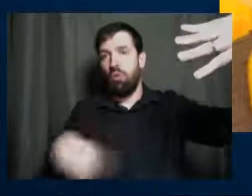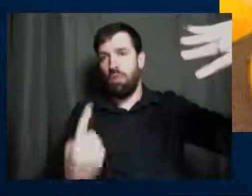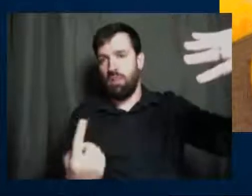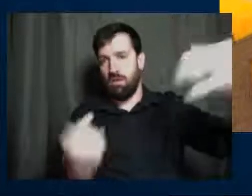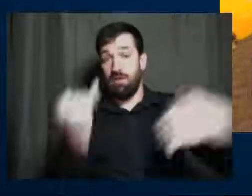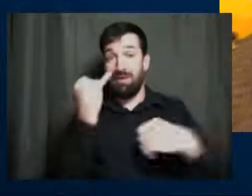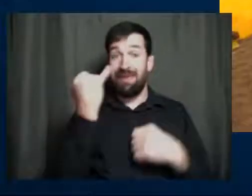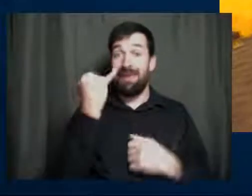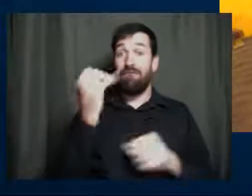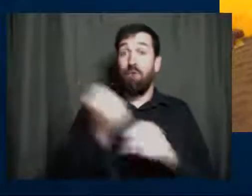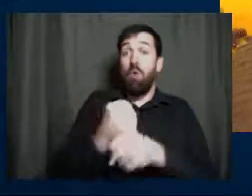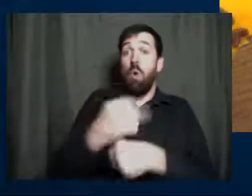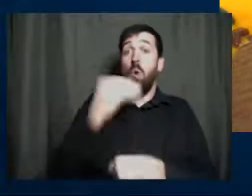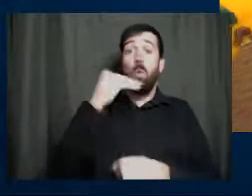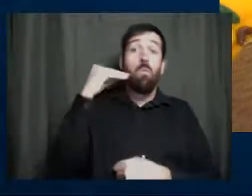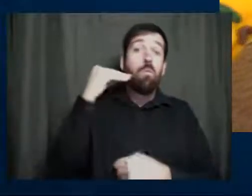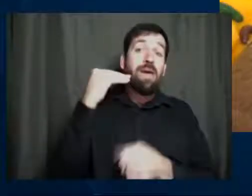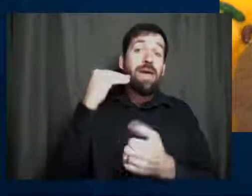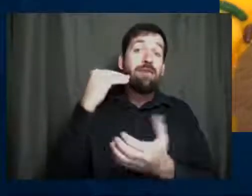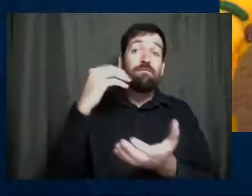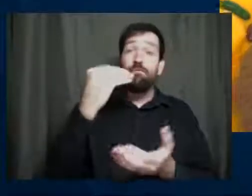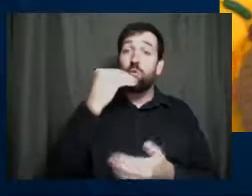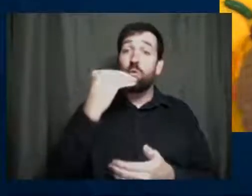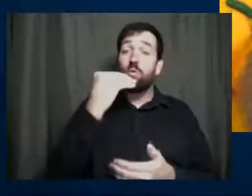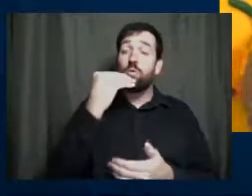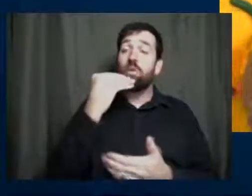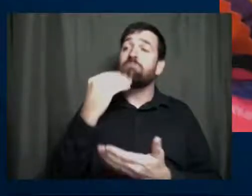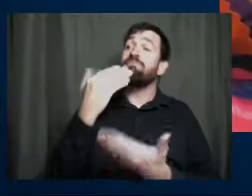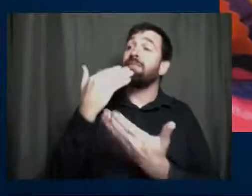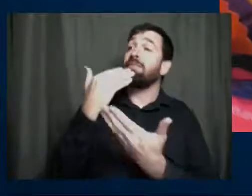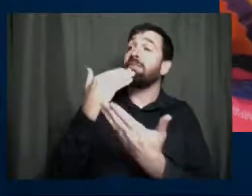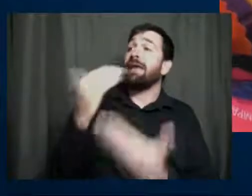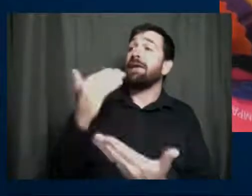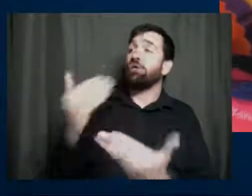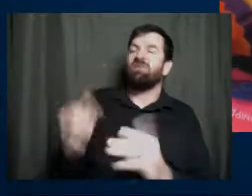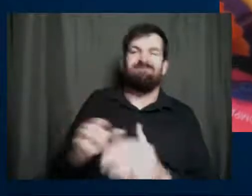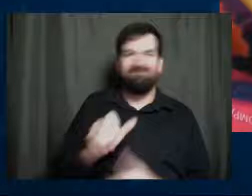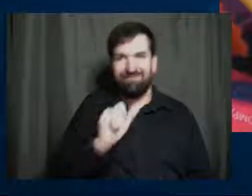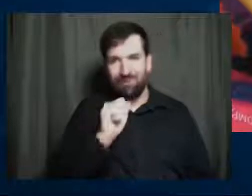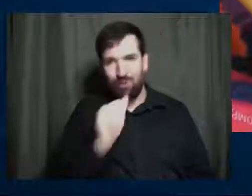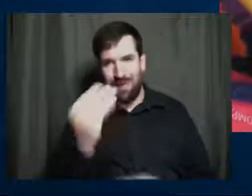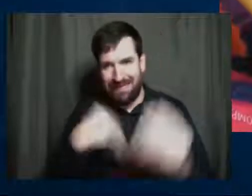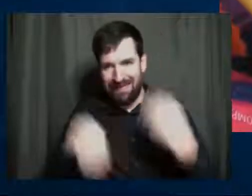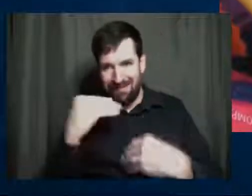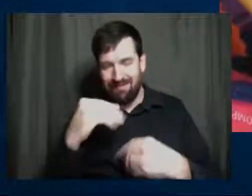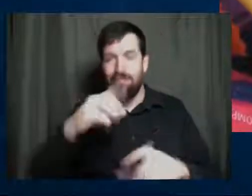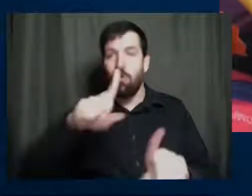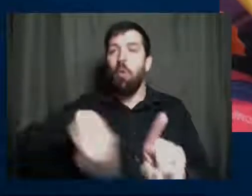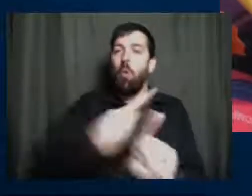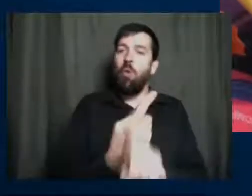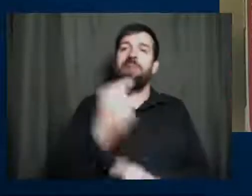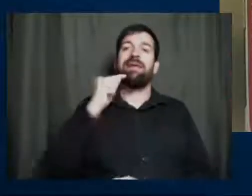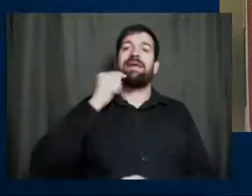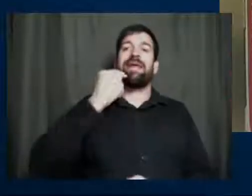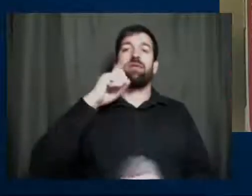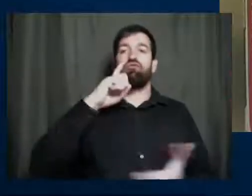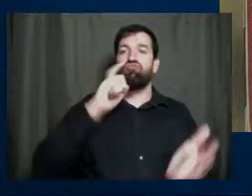treat from a stranger, politely say thank you, but don't eat it. Only eat candy you recognize in